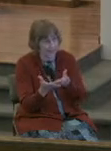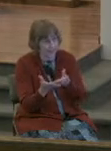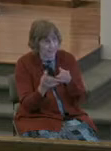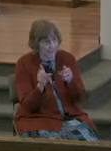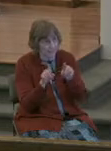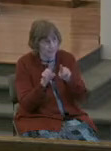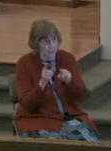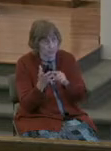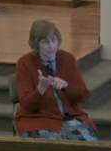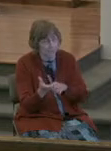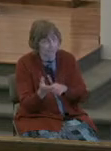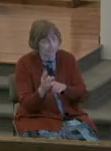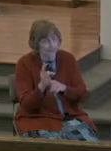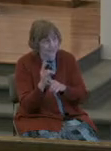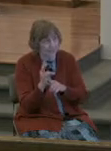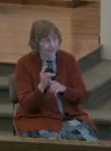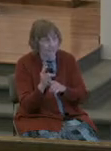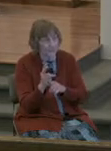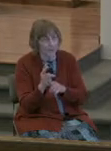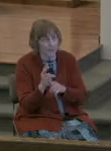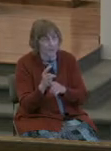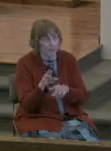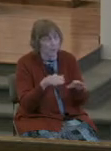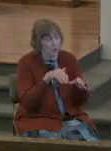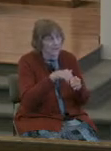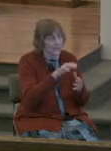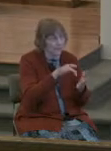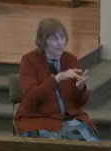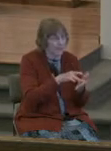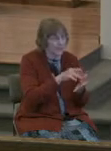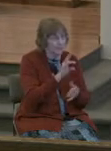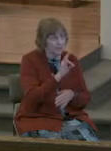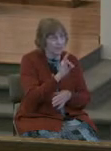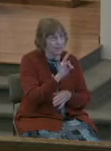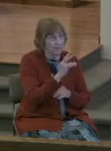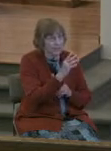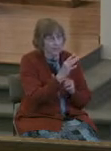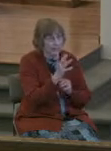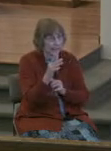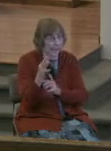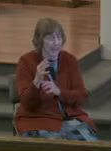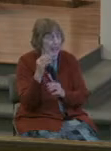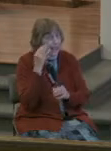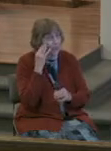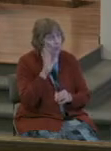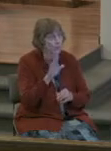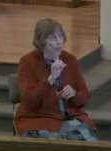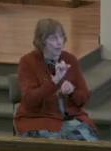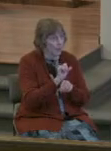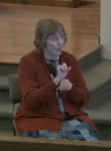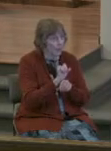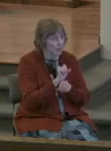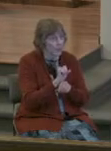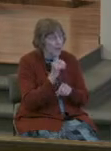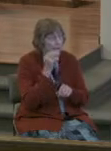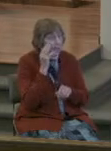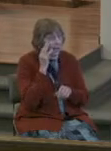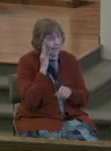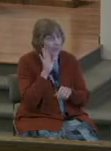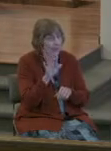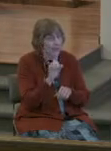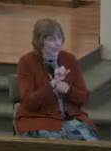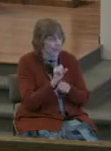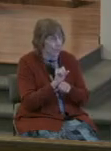in the midst of the 7 golden candlesticks. I know thy works, and thy labor, and thy patience." So Jesus is